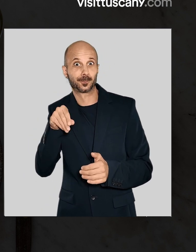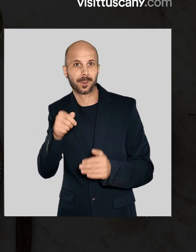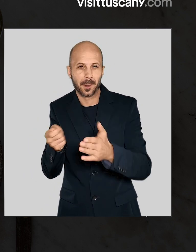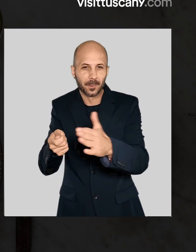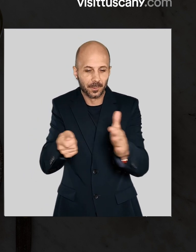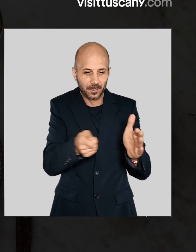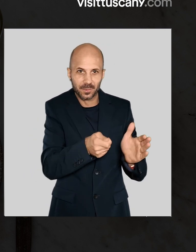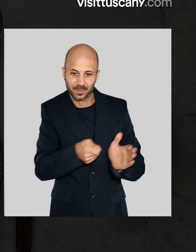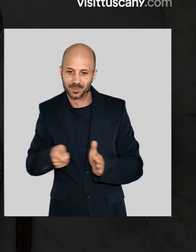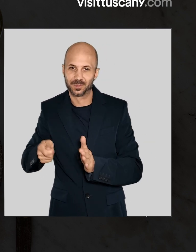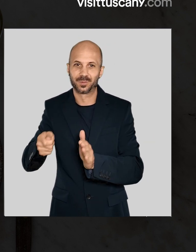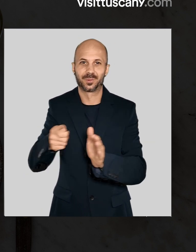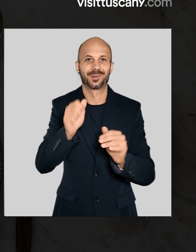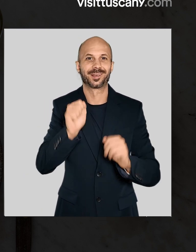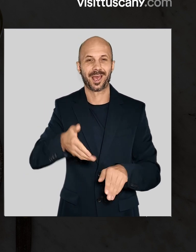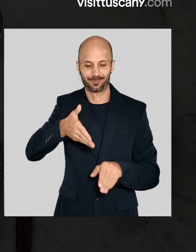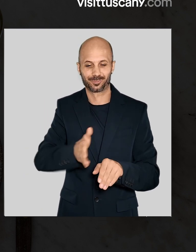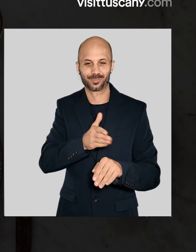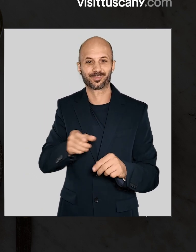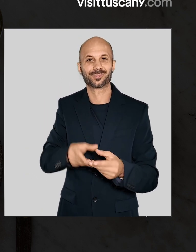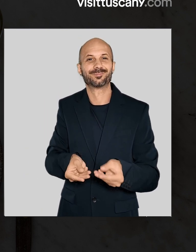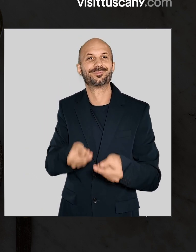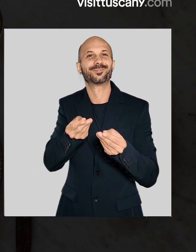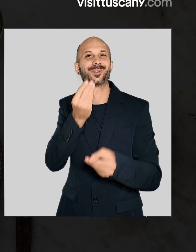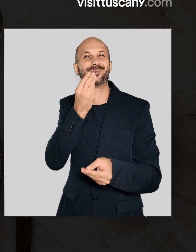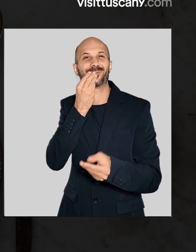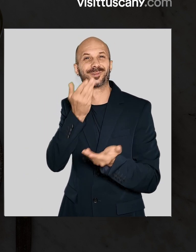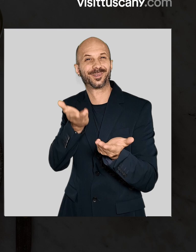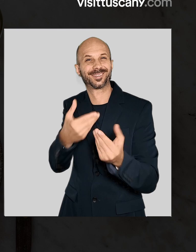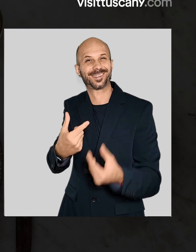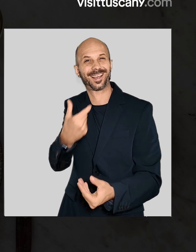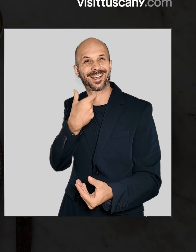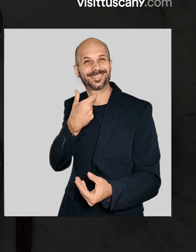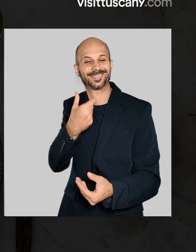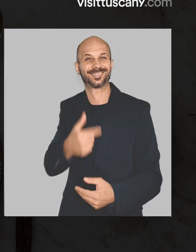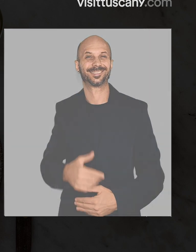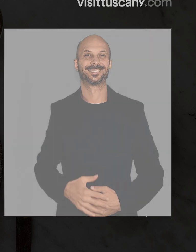Let cool slightly and then remove from the baking tin.